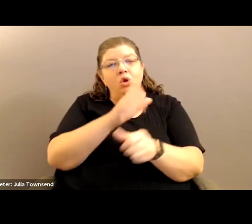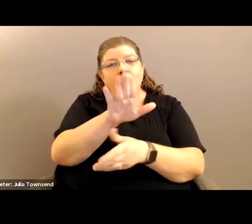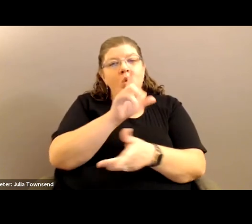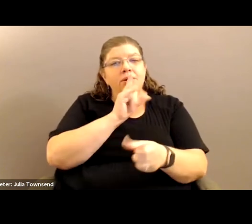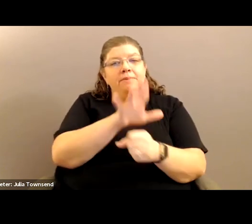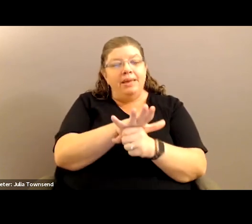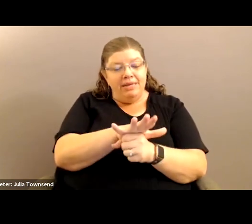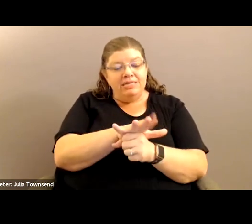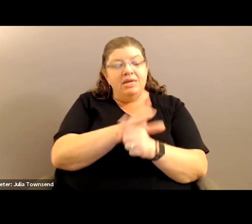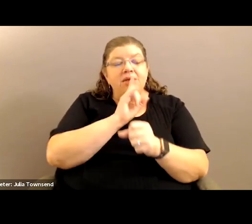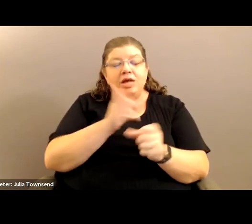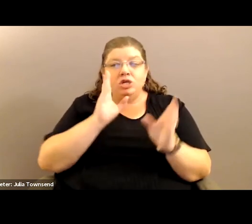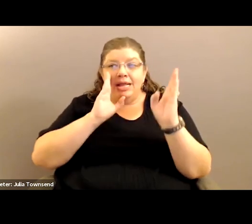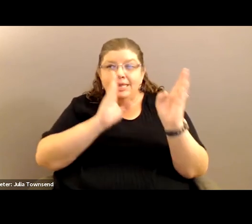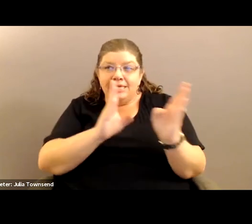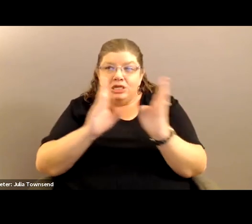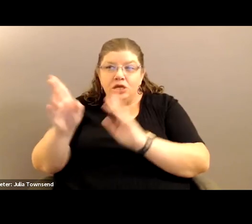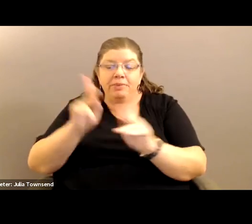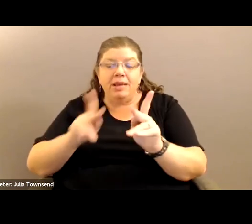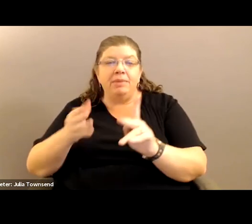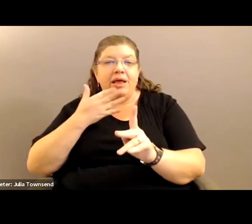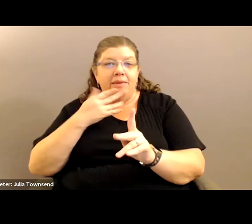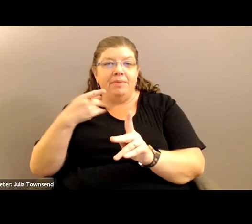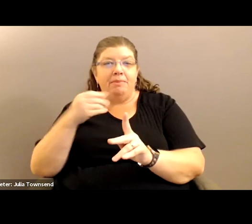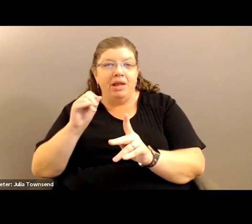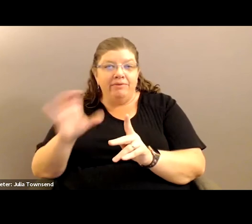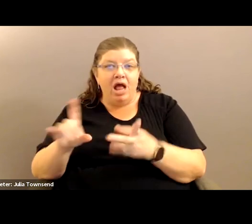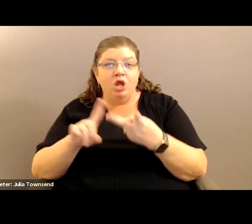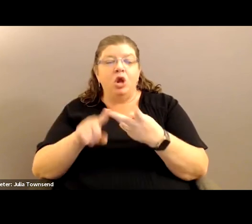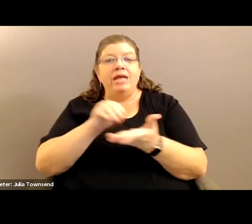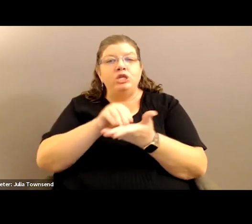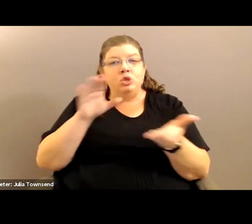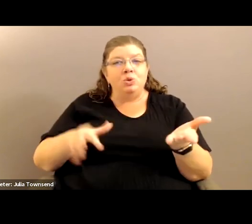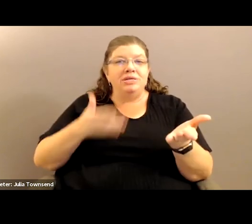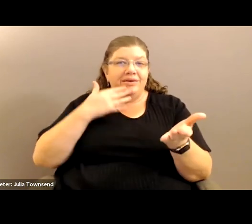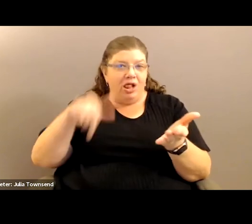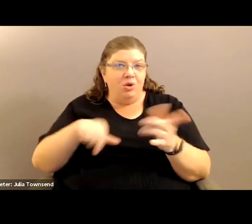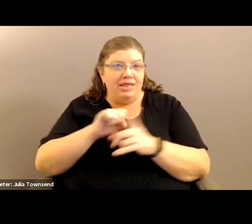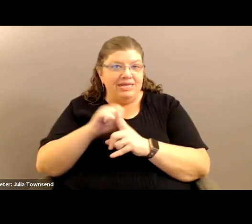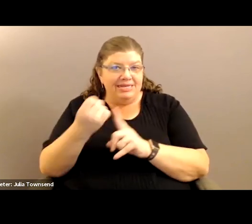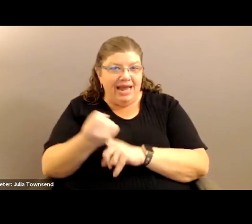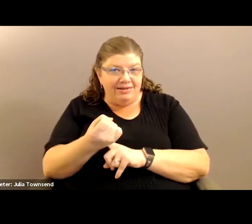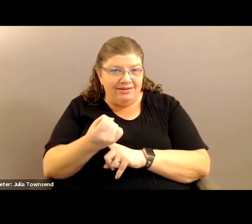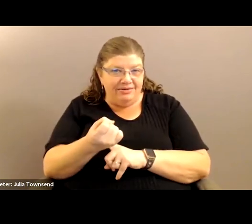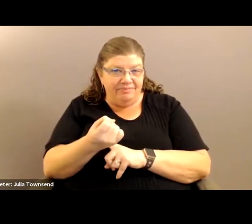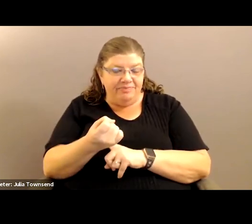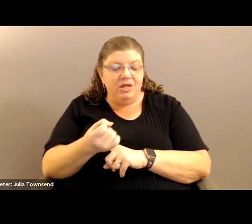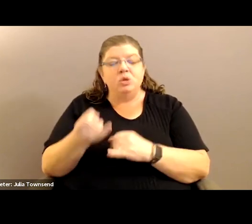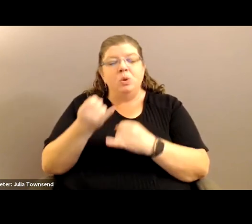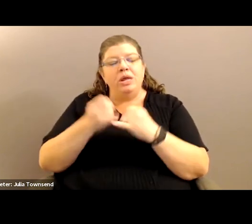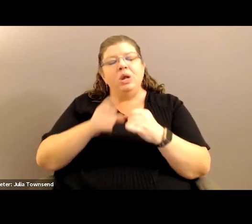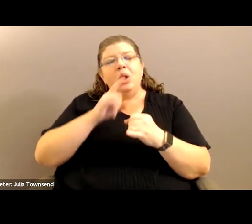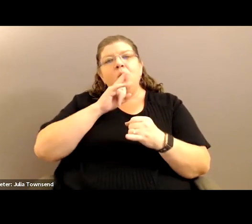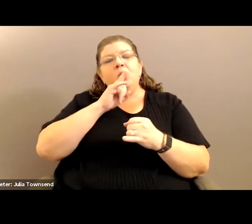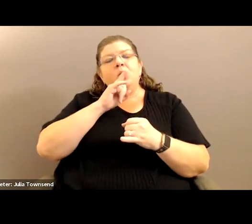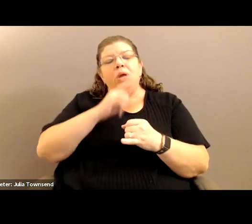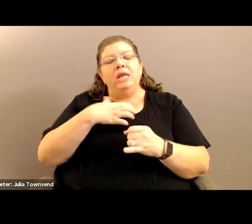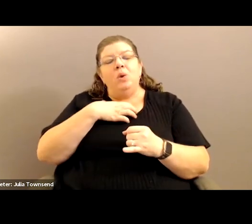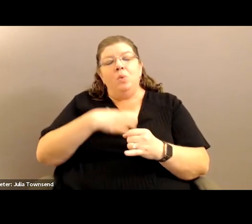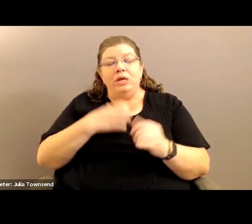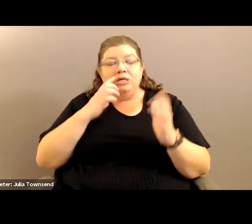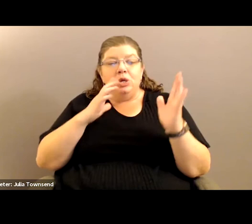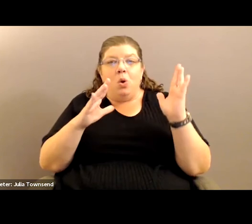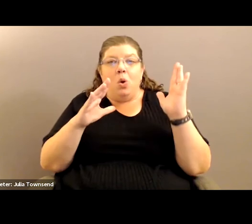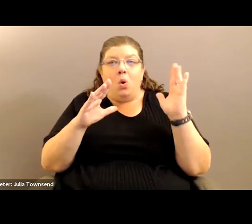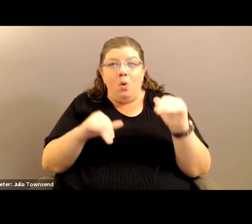listen to people of color and to students of color in this case um to end i just wanted to to really wish and hope that the